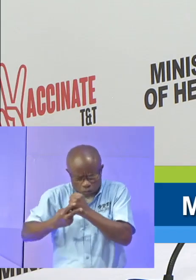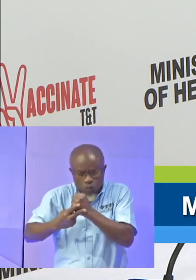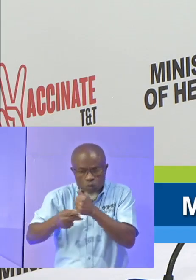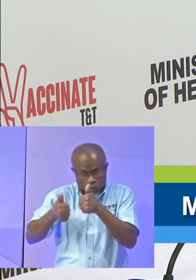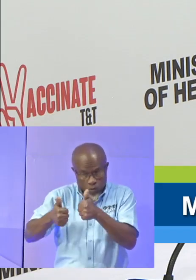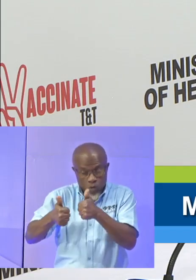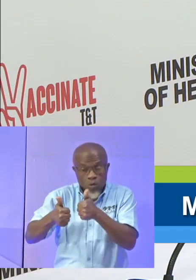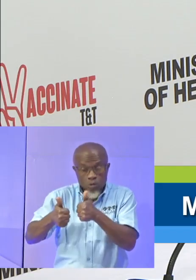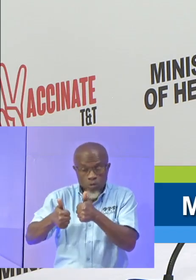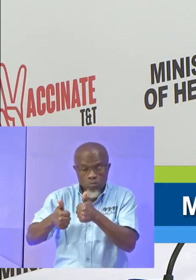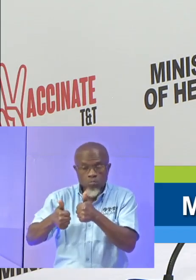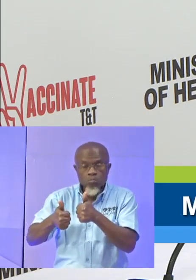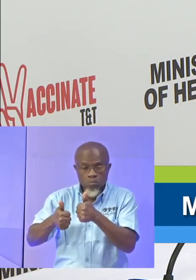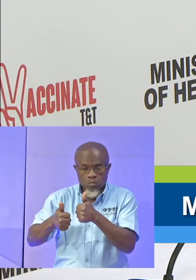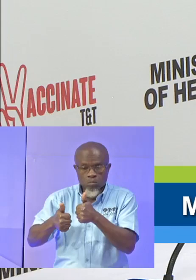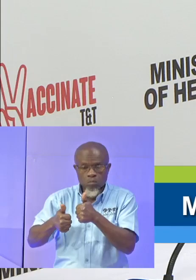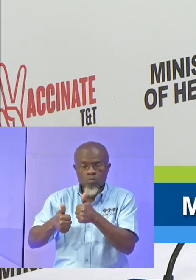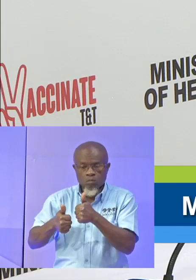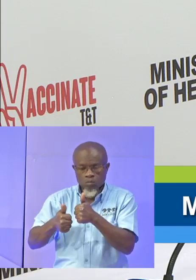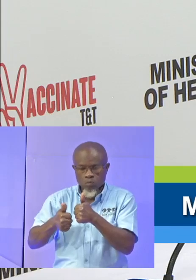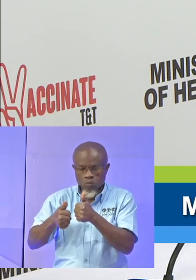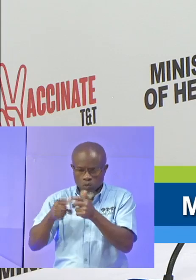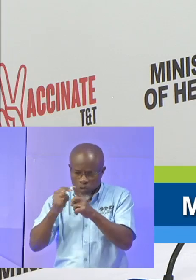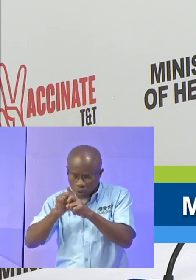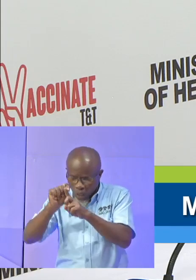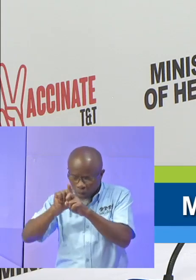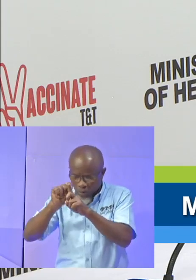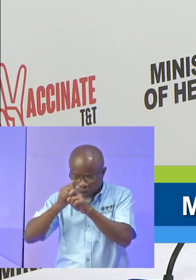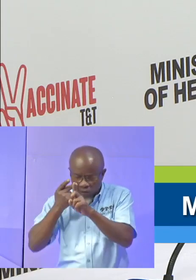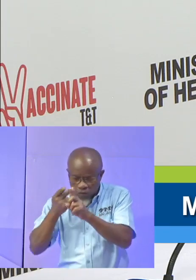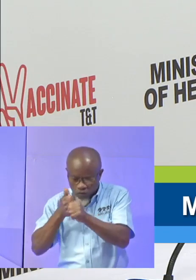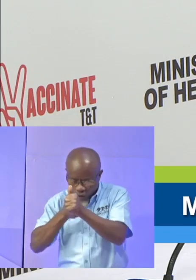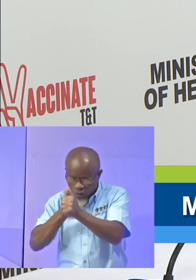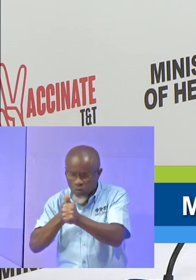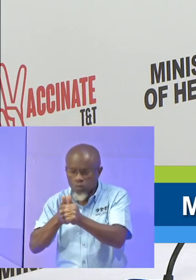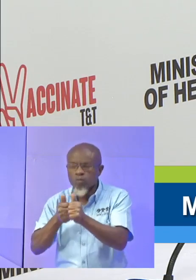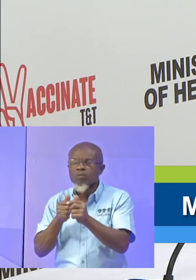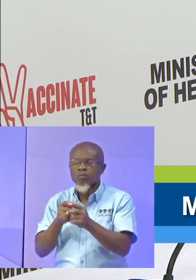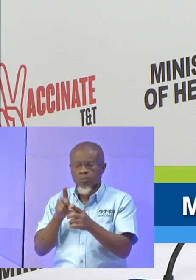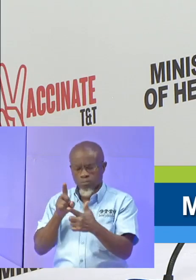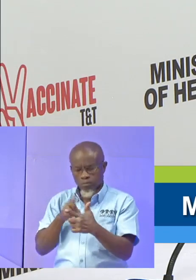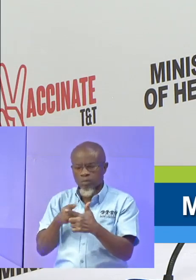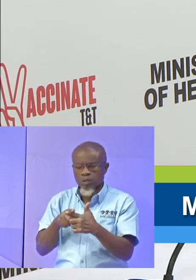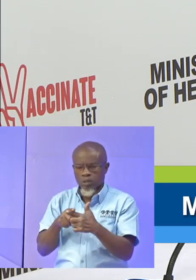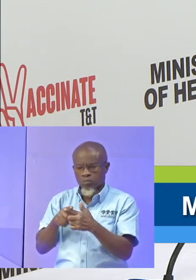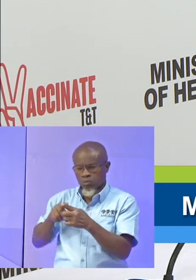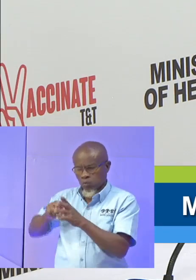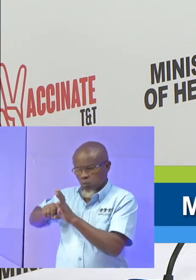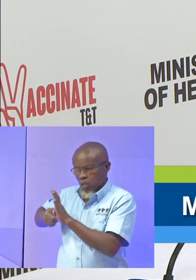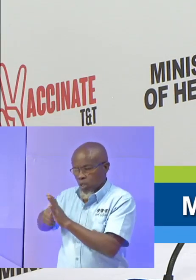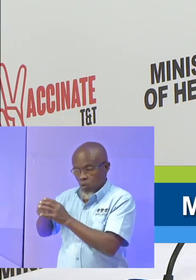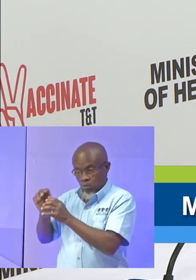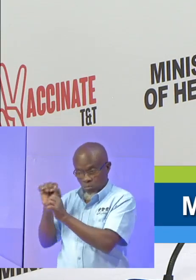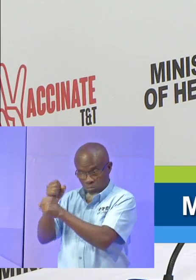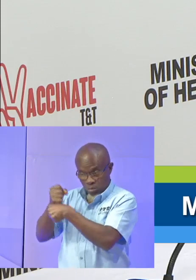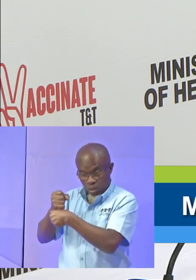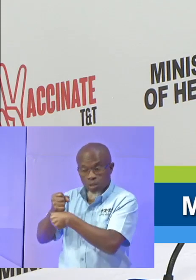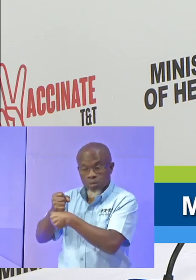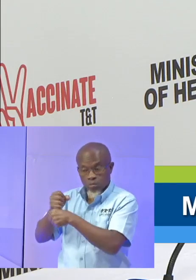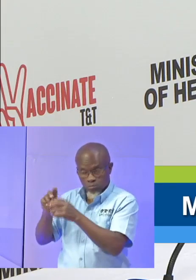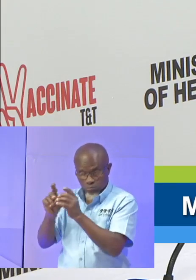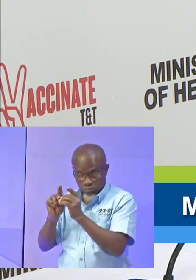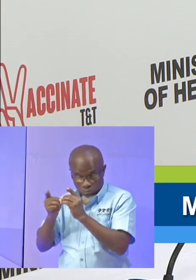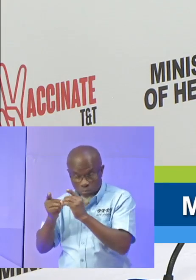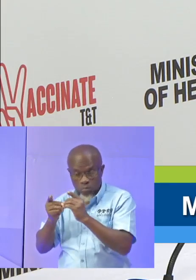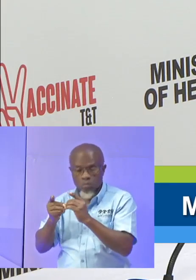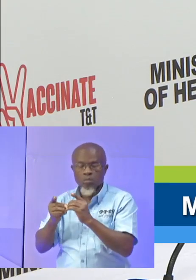all our vaccines within the requisite temperature controls, the date of manufacture is what we use as the base, and the date expiry is given based